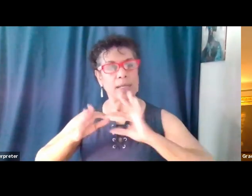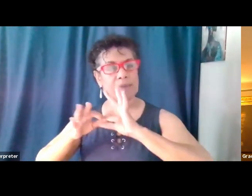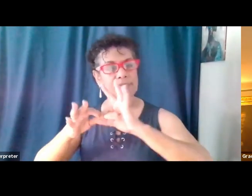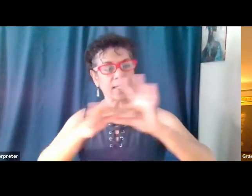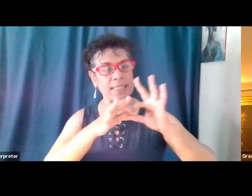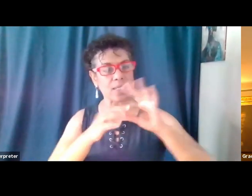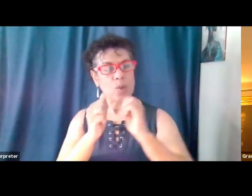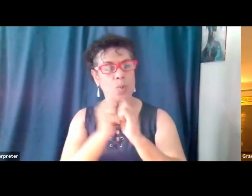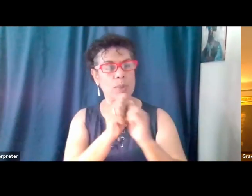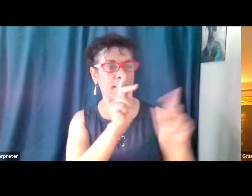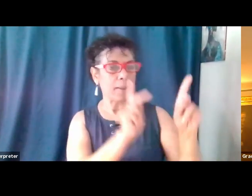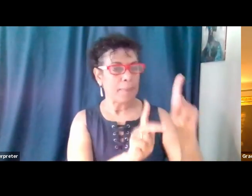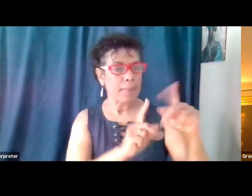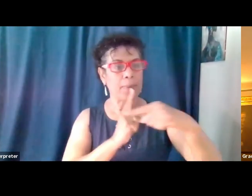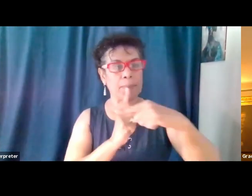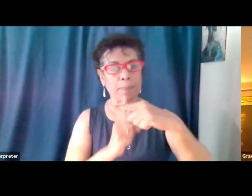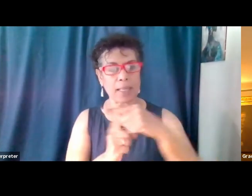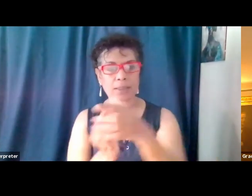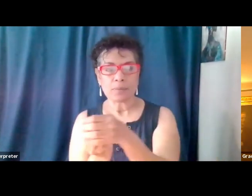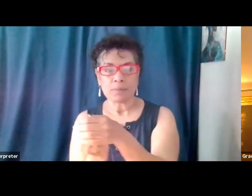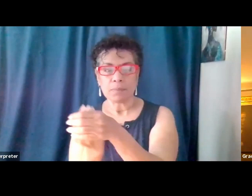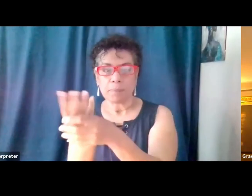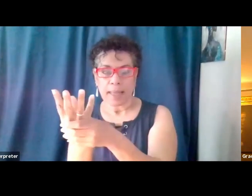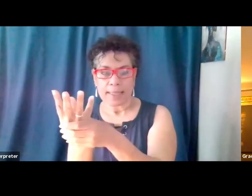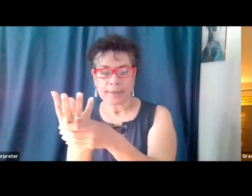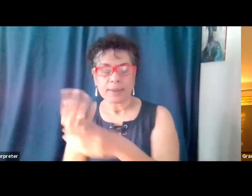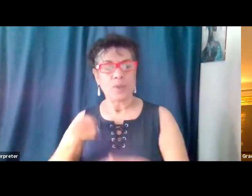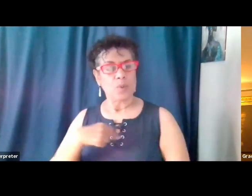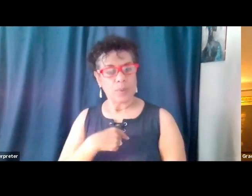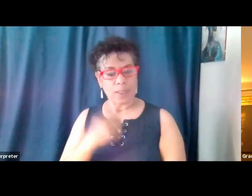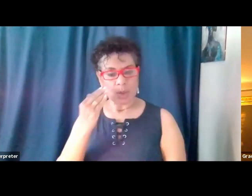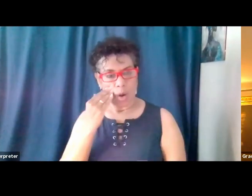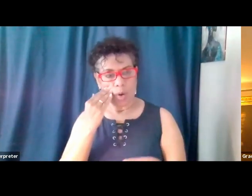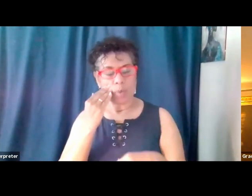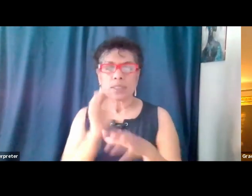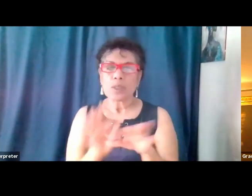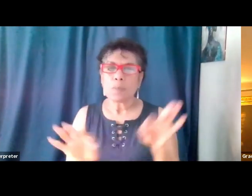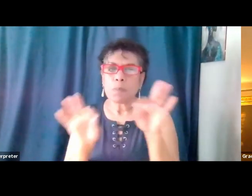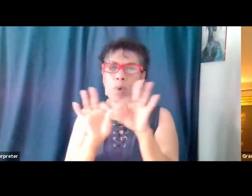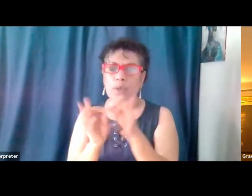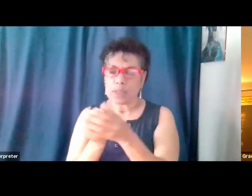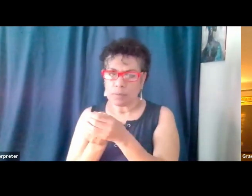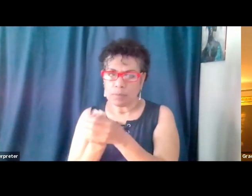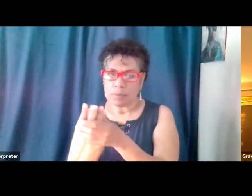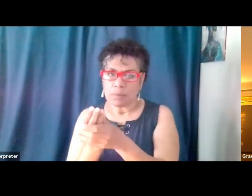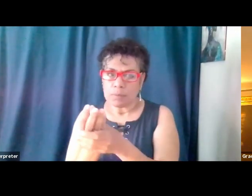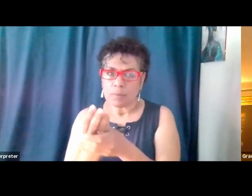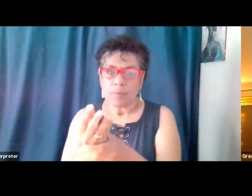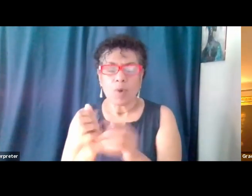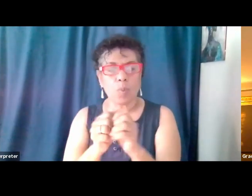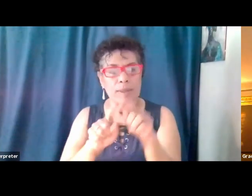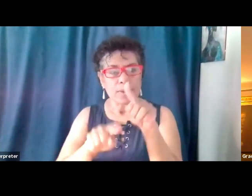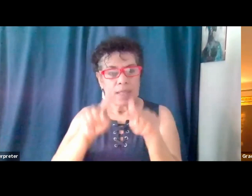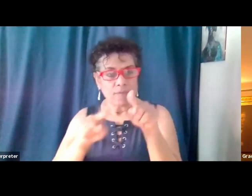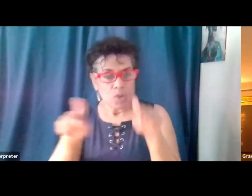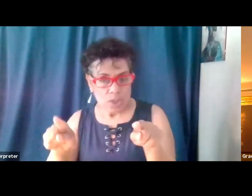and plants. And as horticulturists, we understand that biodiversity is so important in creating a garden, and we feel that the